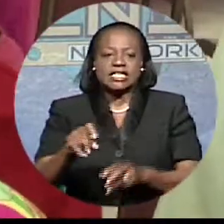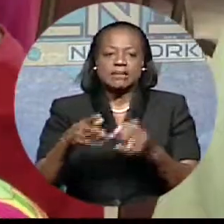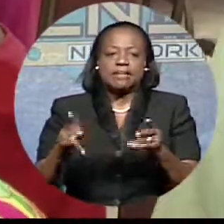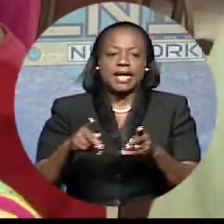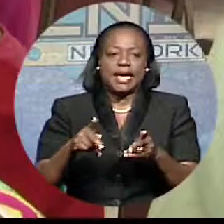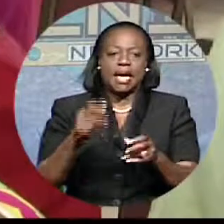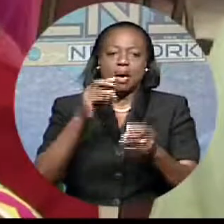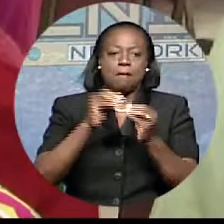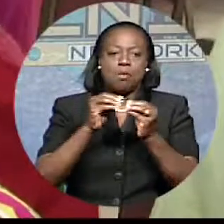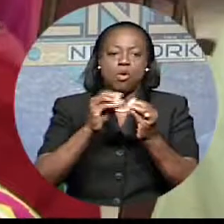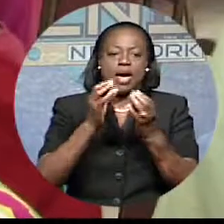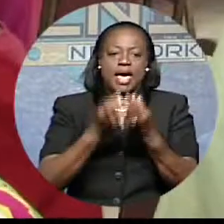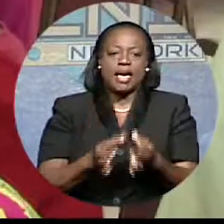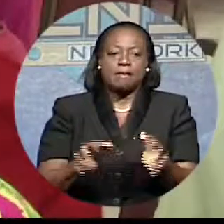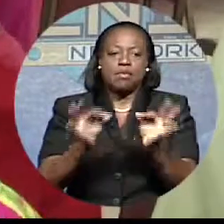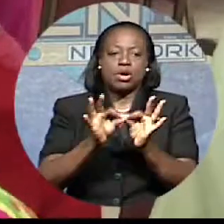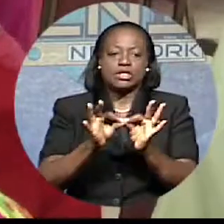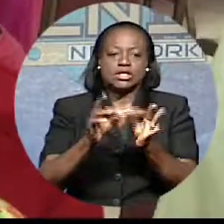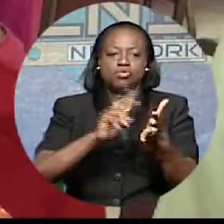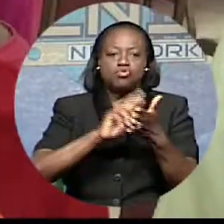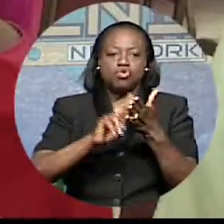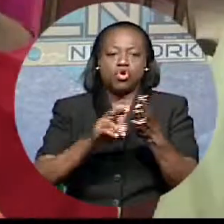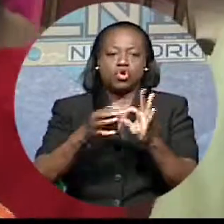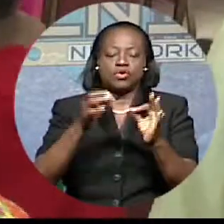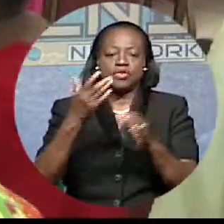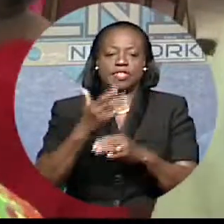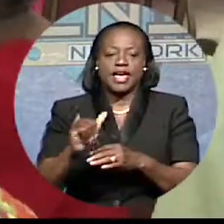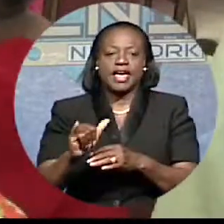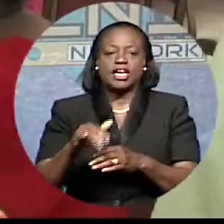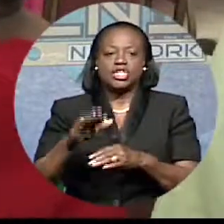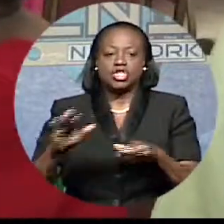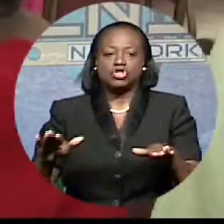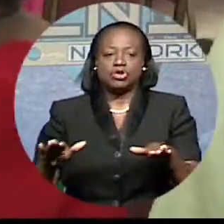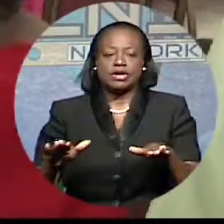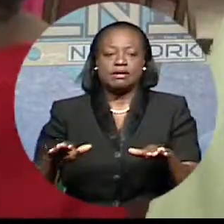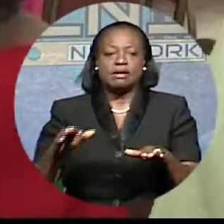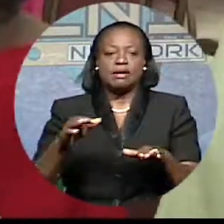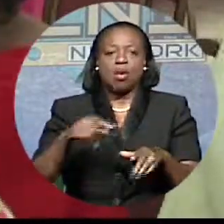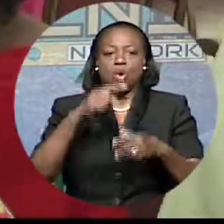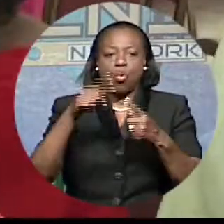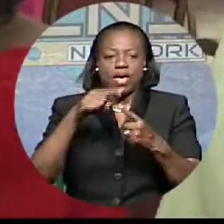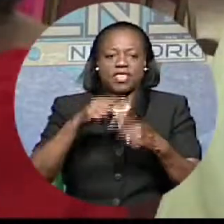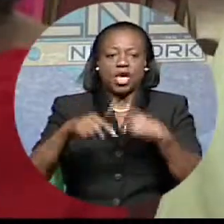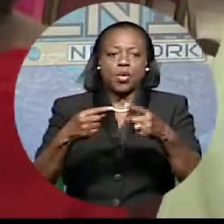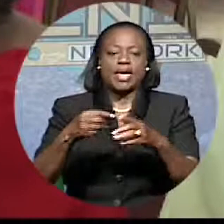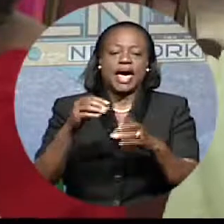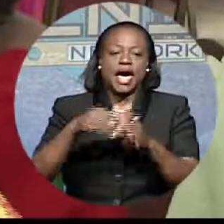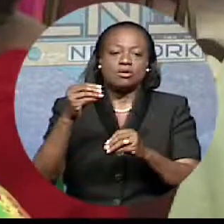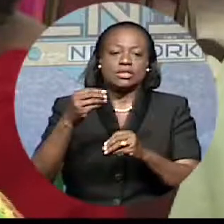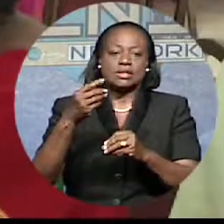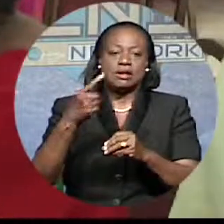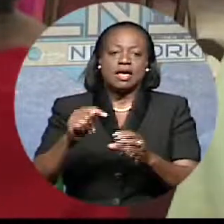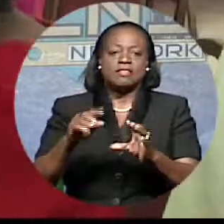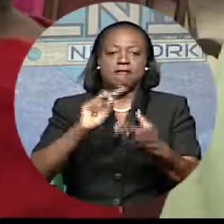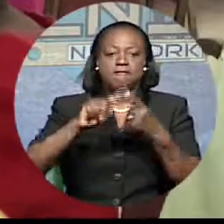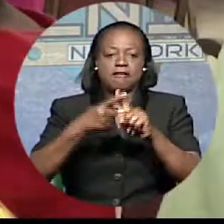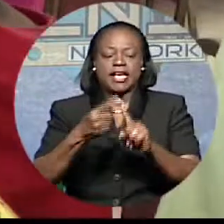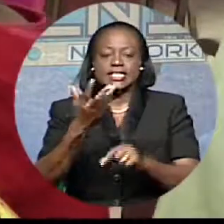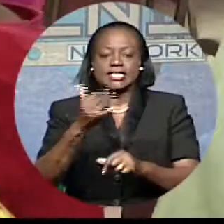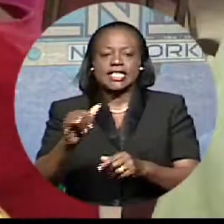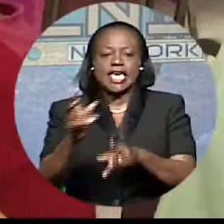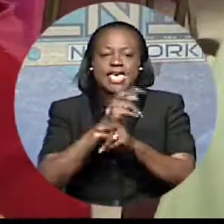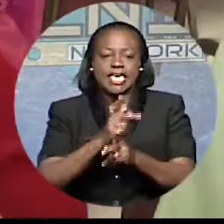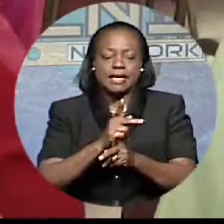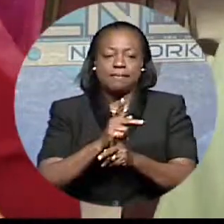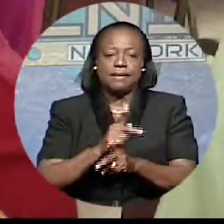their children, especially when they are going out, the company they keep, and most of all, be a godly mother to instill